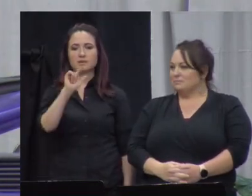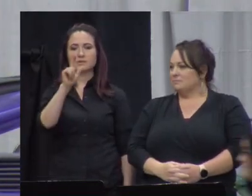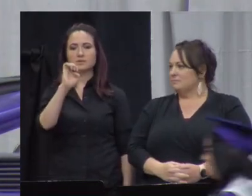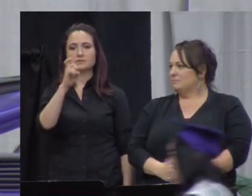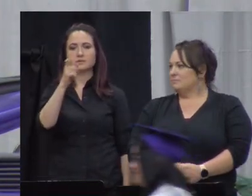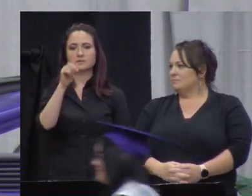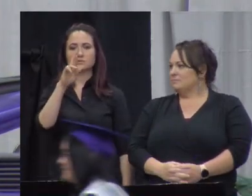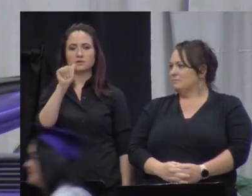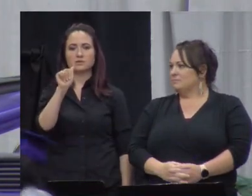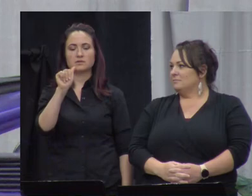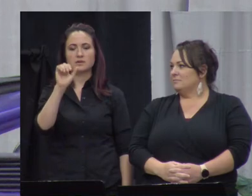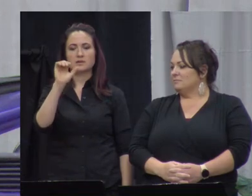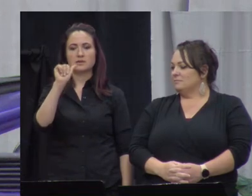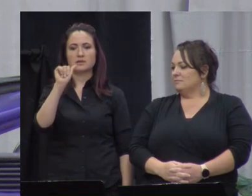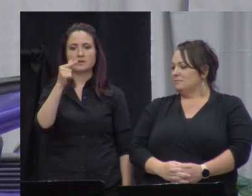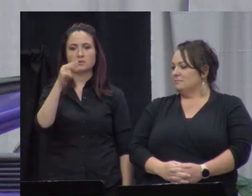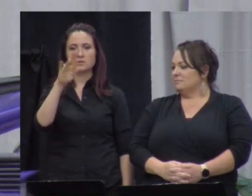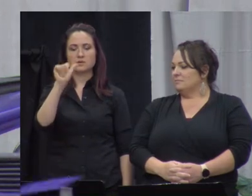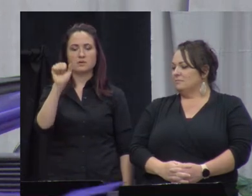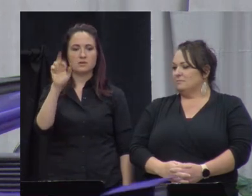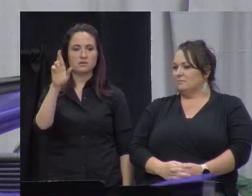Alexandra Aguilar Mojica.